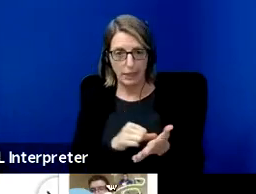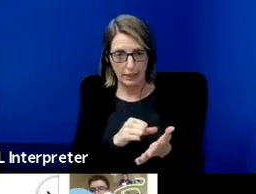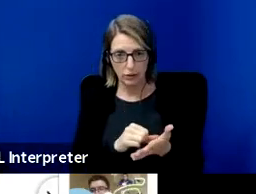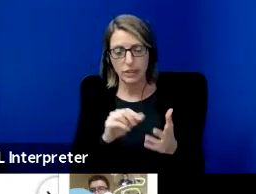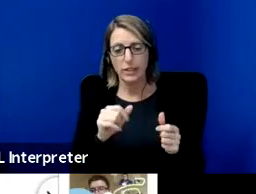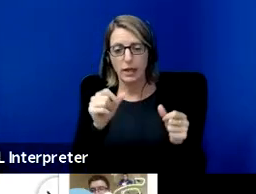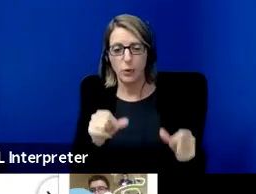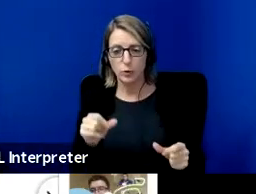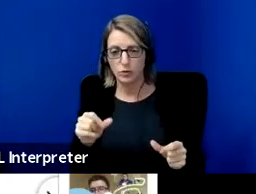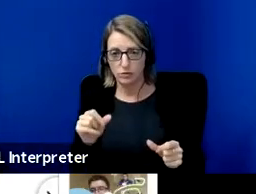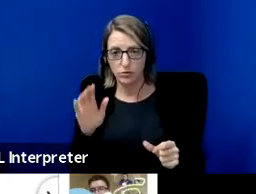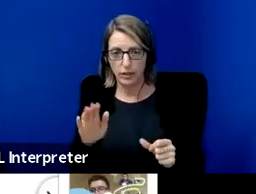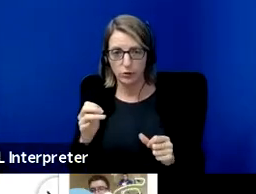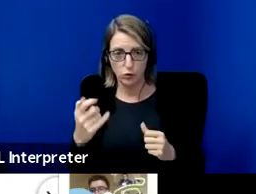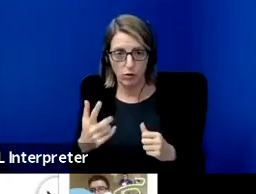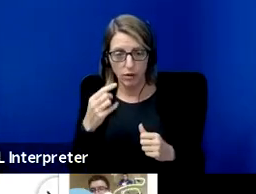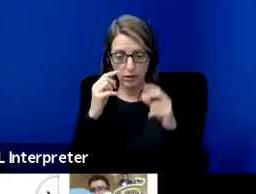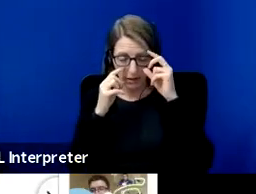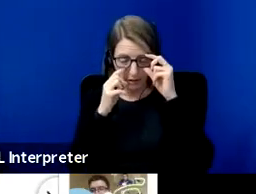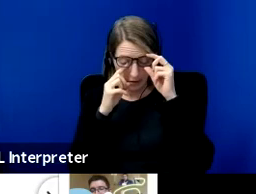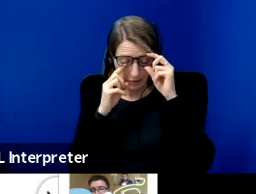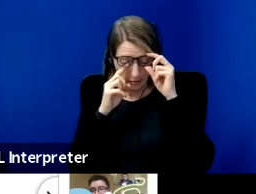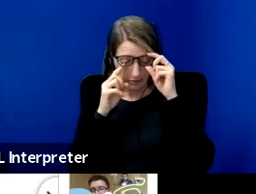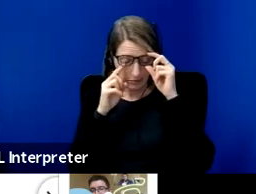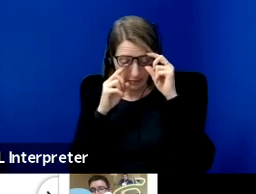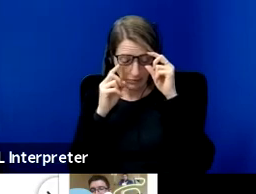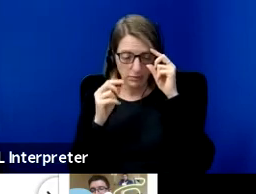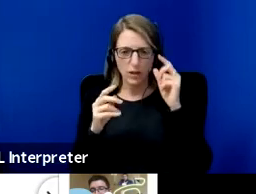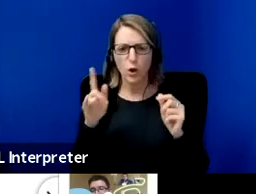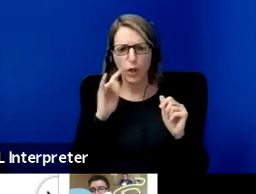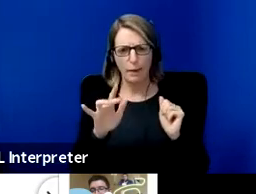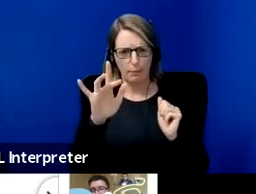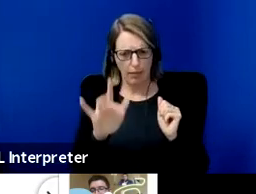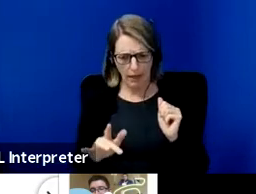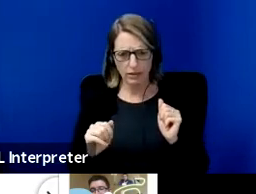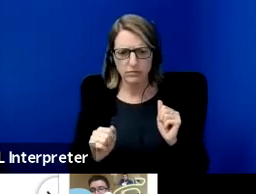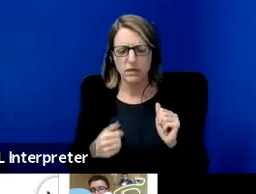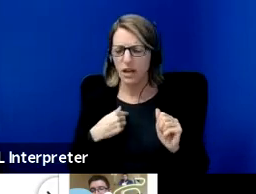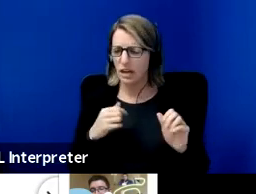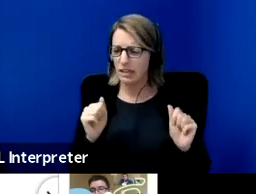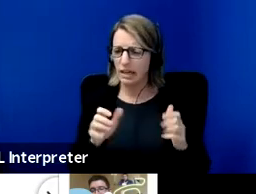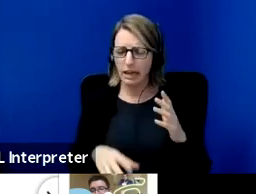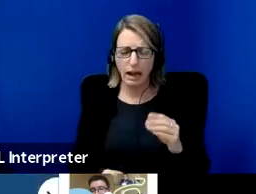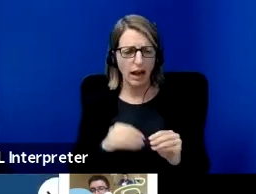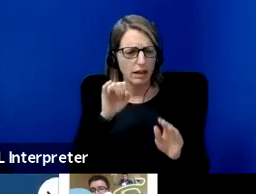journals. Once again, it looks like a blank page. I can add an image. I could add a